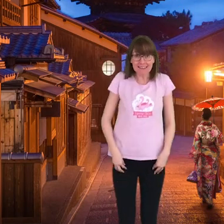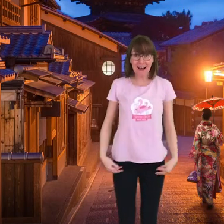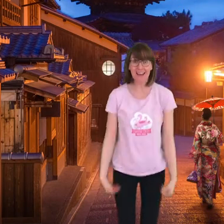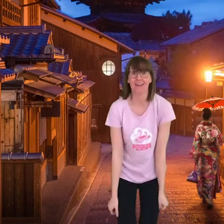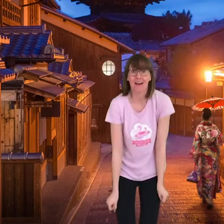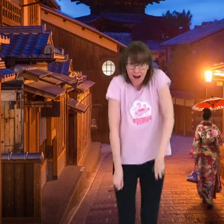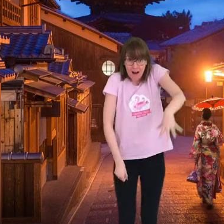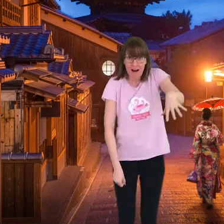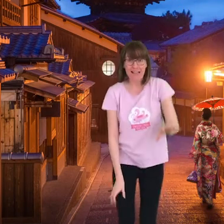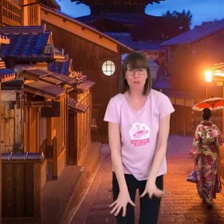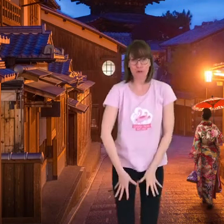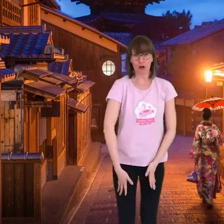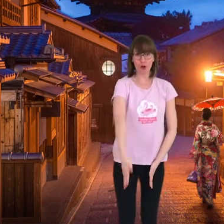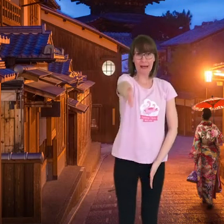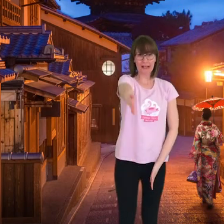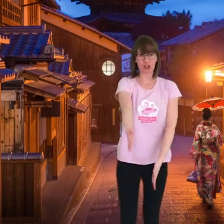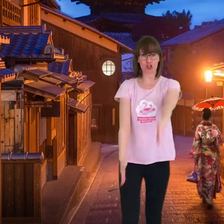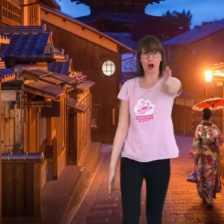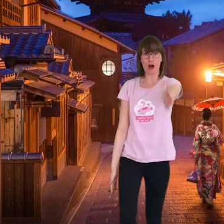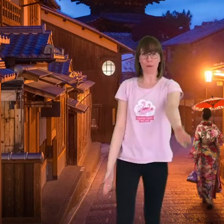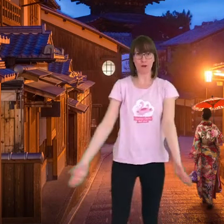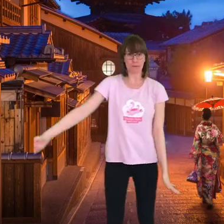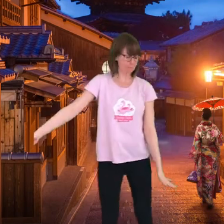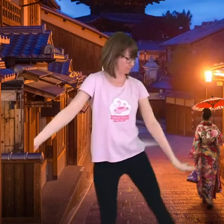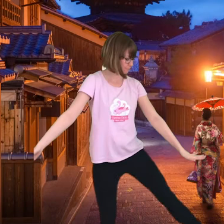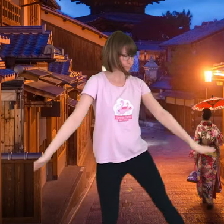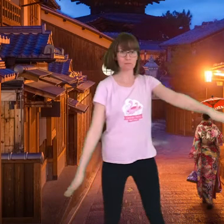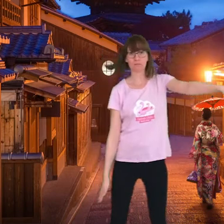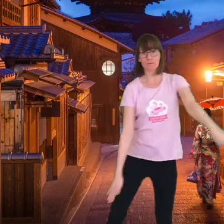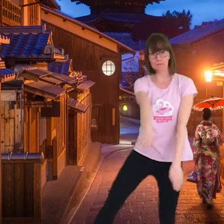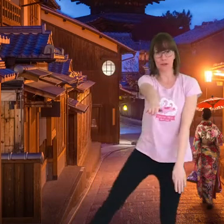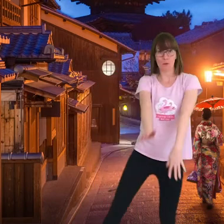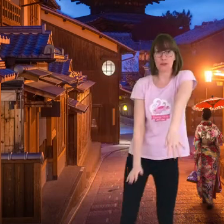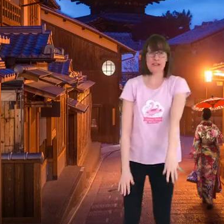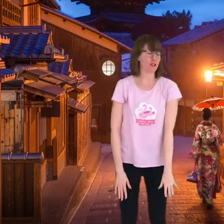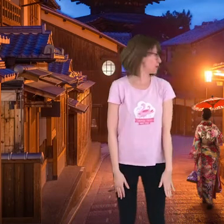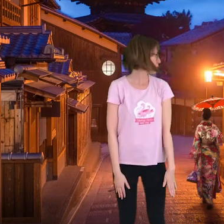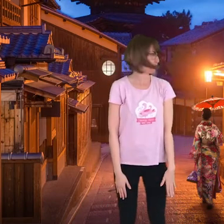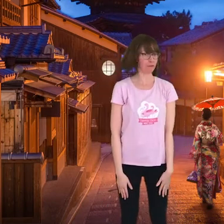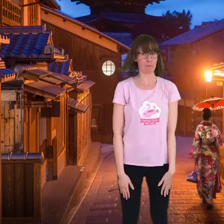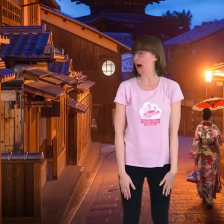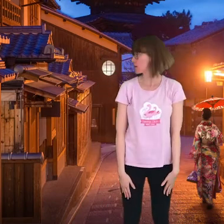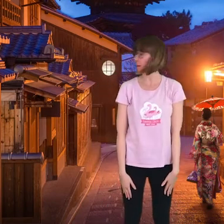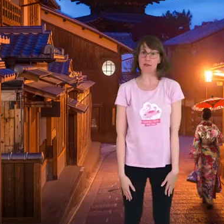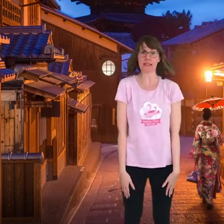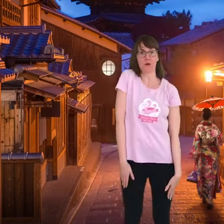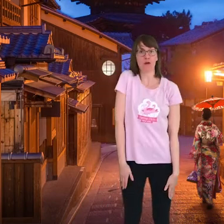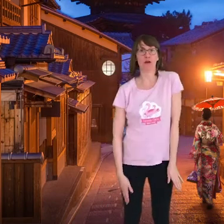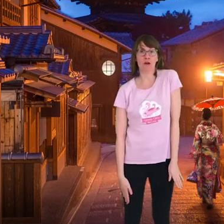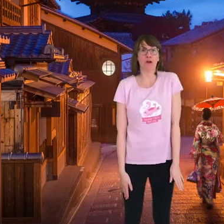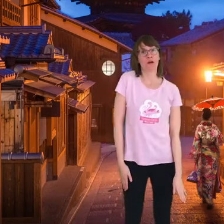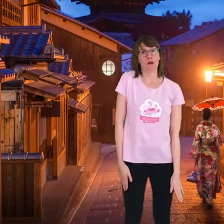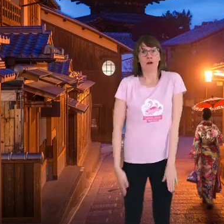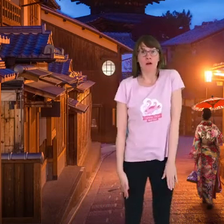Well done. So we've got quick and sharp movement, which we can use lots of different parts of our bodies